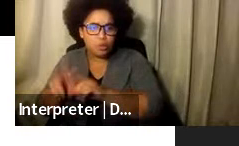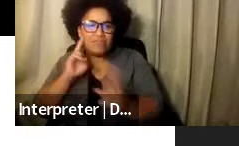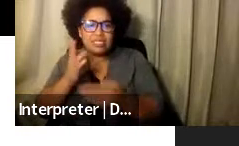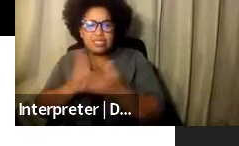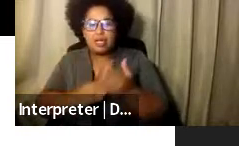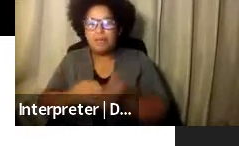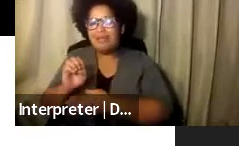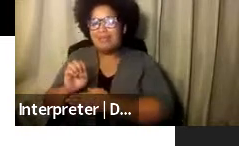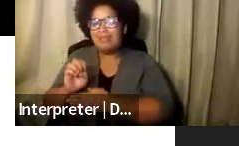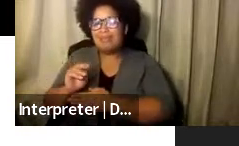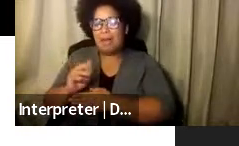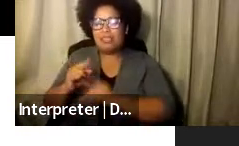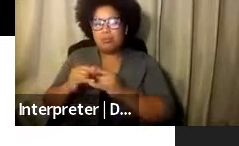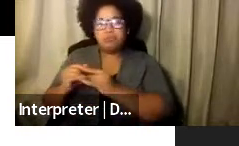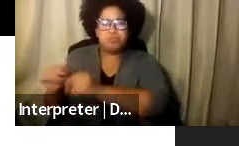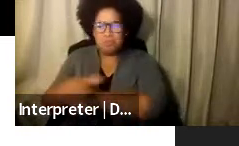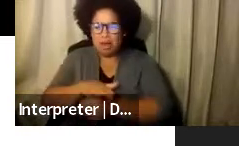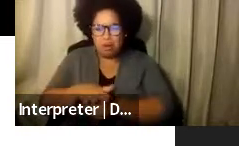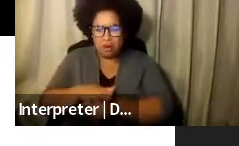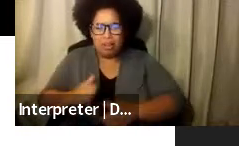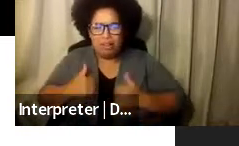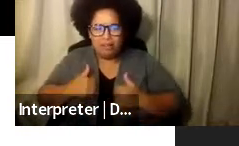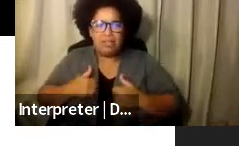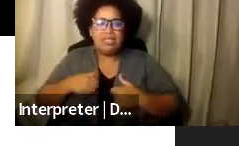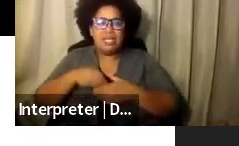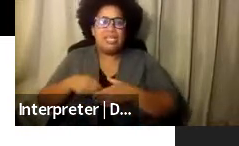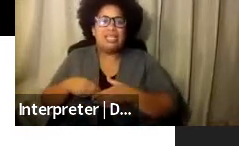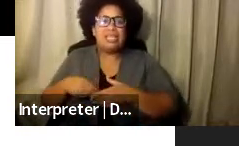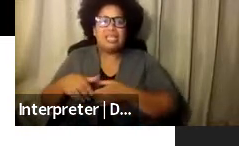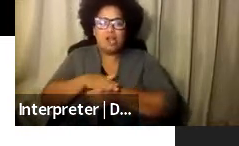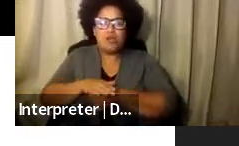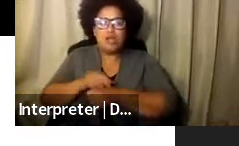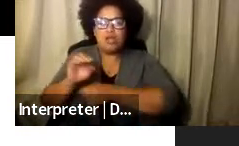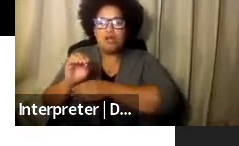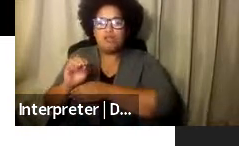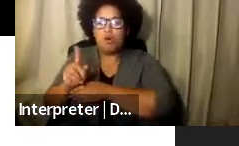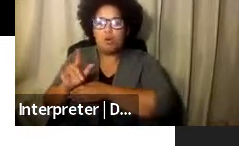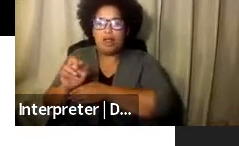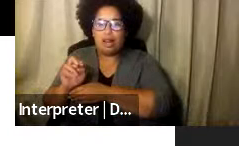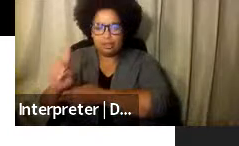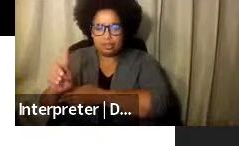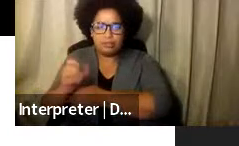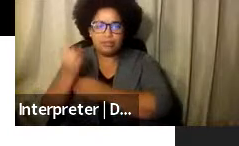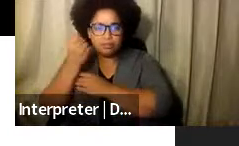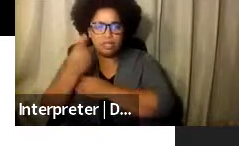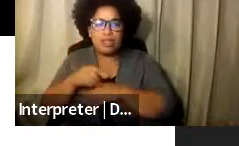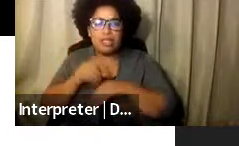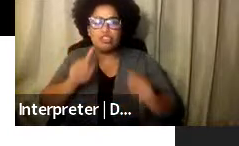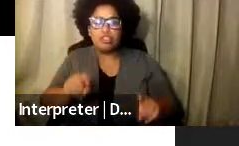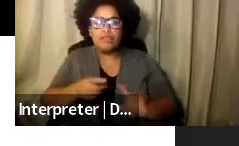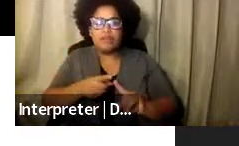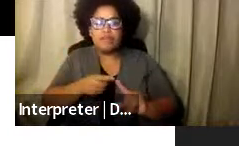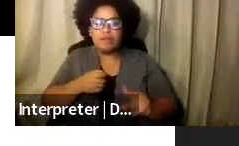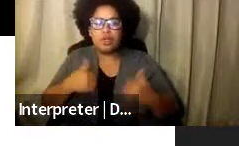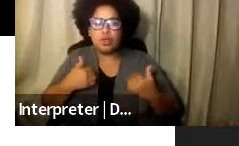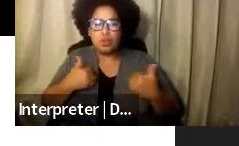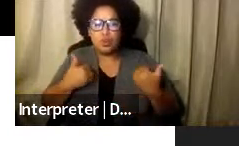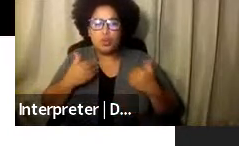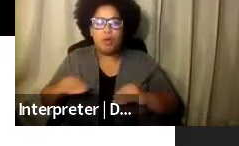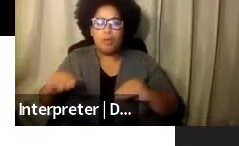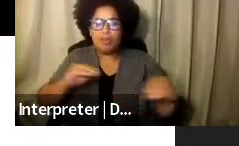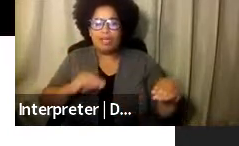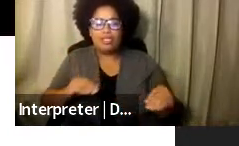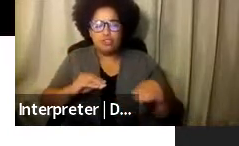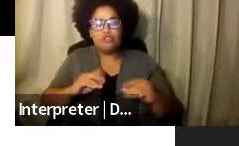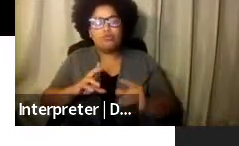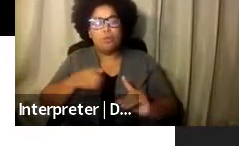encampments in the surrounding Oakland area. So the survey is created by our youth mobilizers in